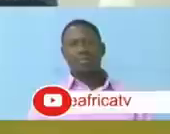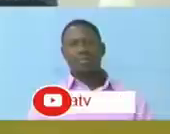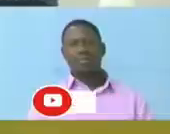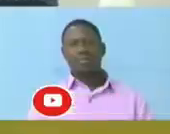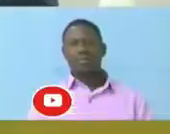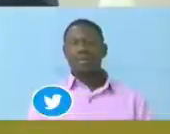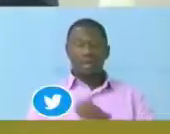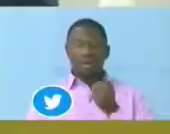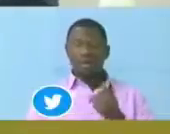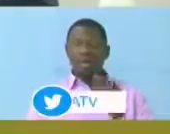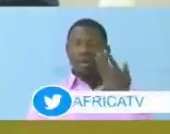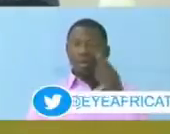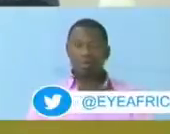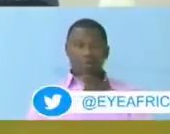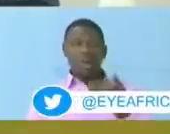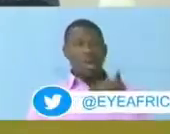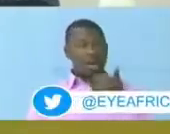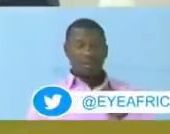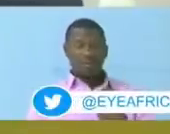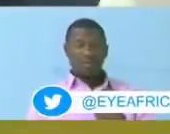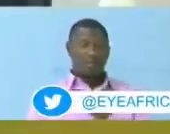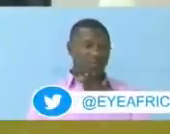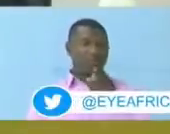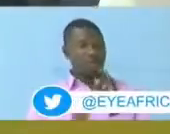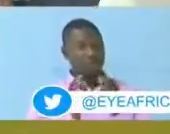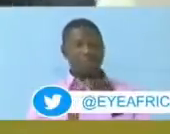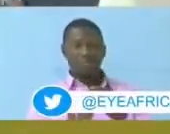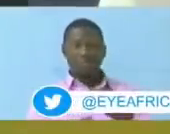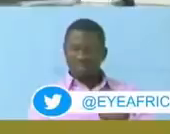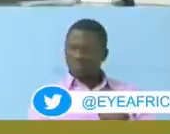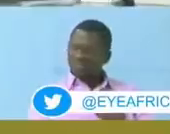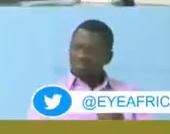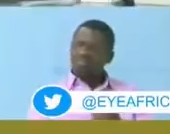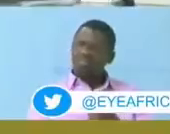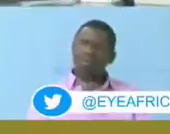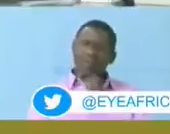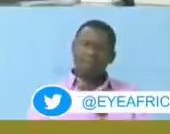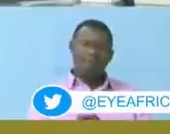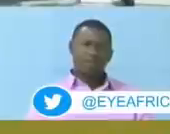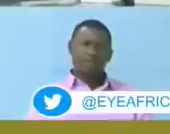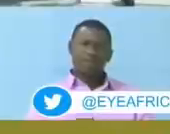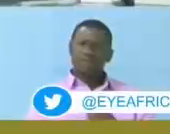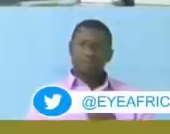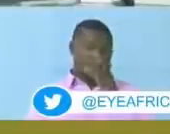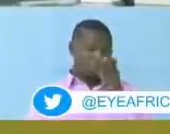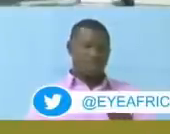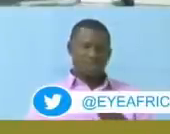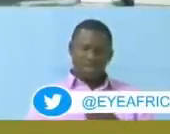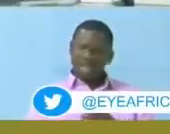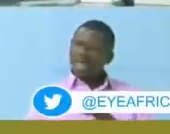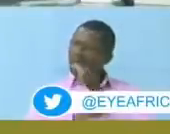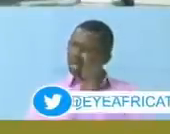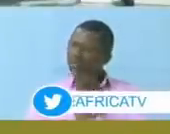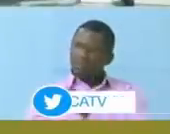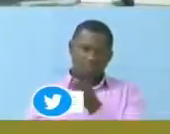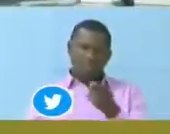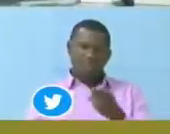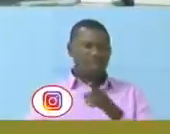When you ask them, they will tell you, "I'm a good man. Ask this person, I have done this help for him."